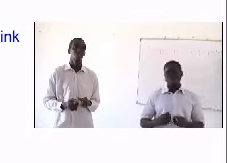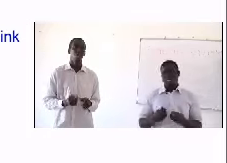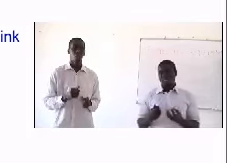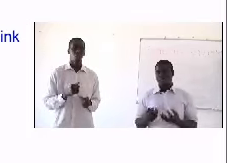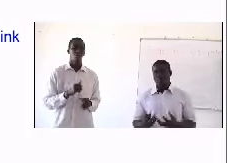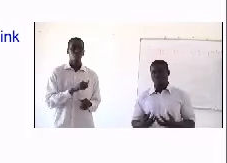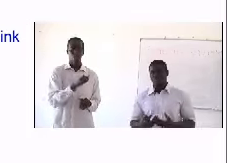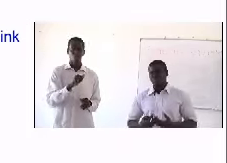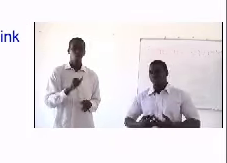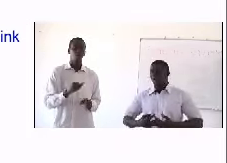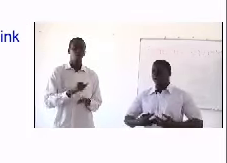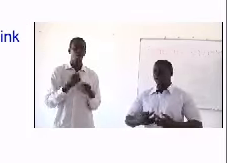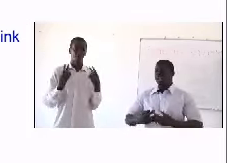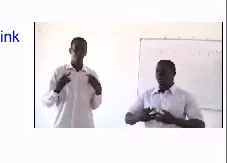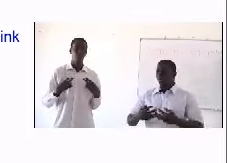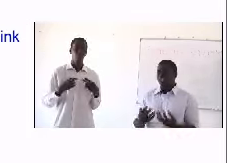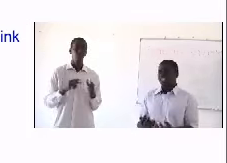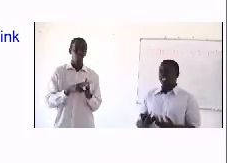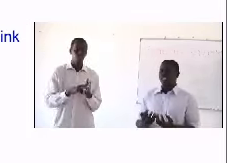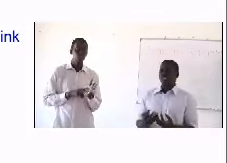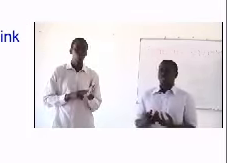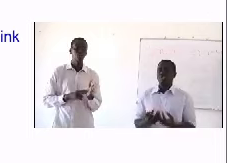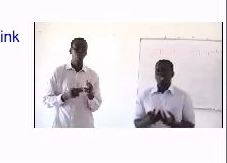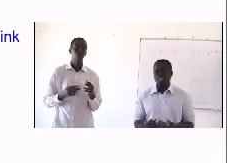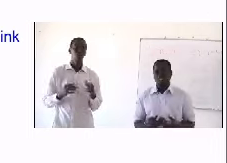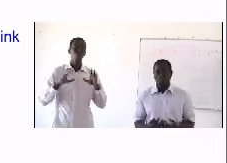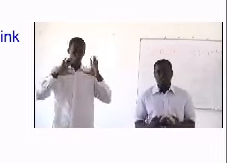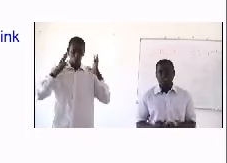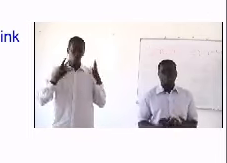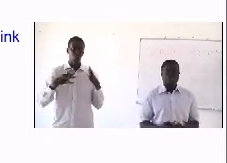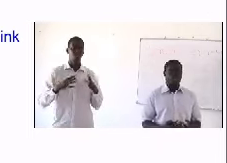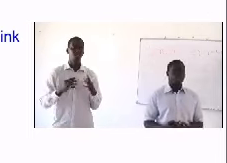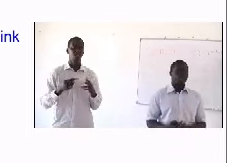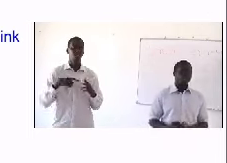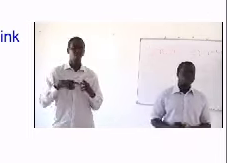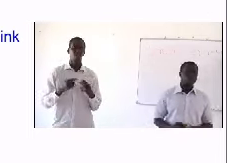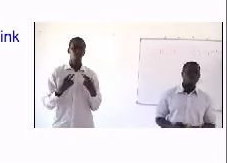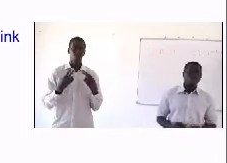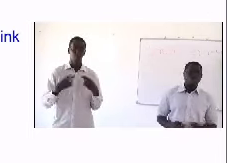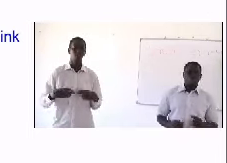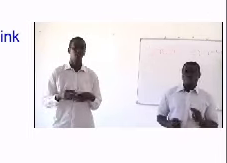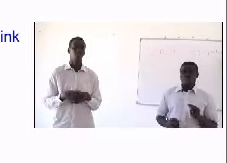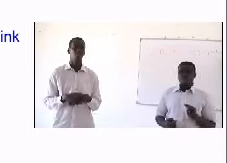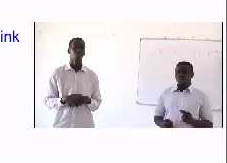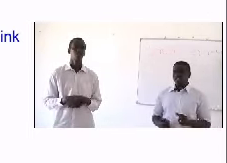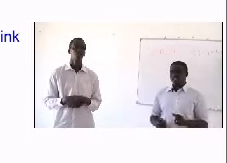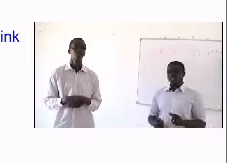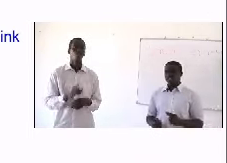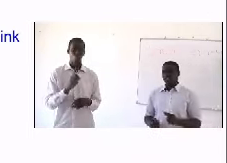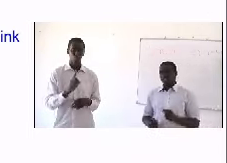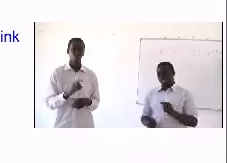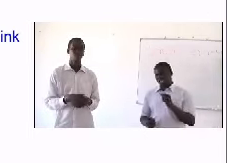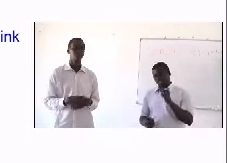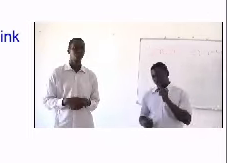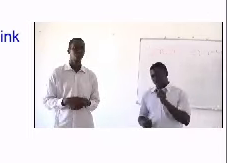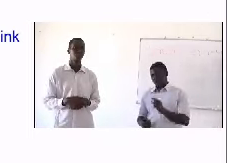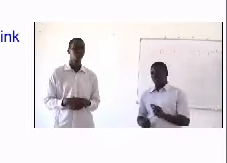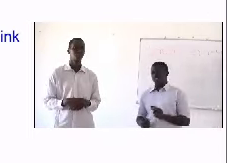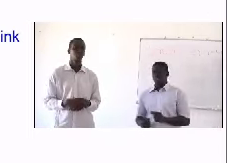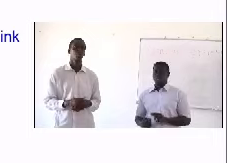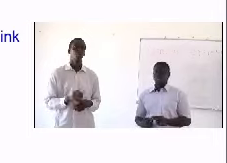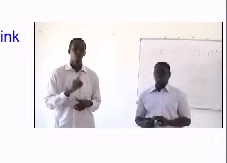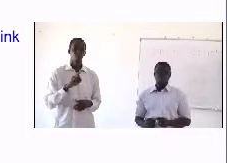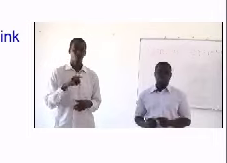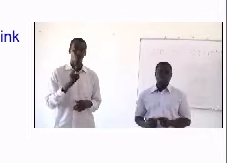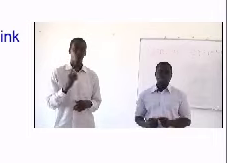and what is the importance of having a coordinated systems in the body? One is for the